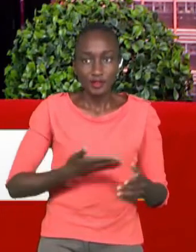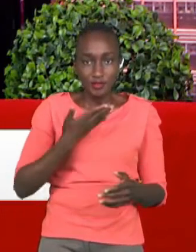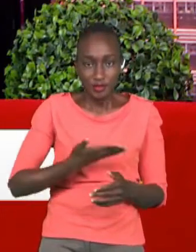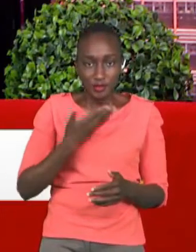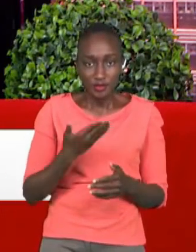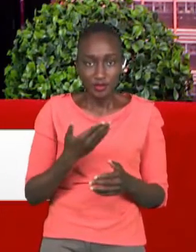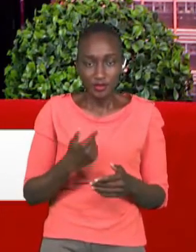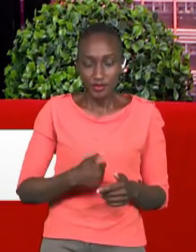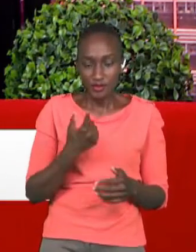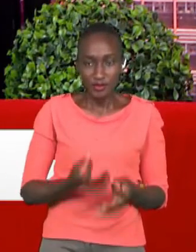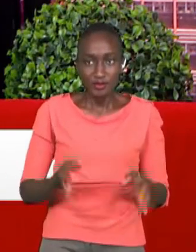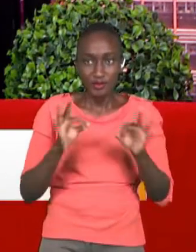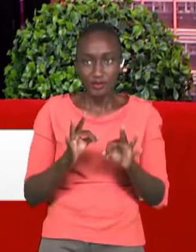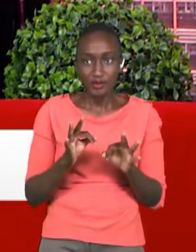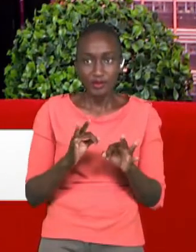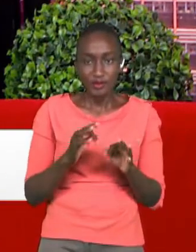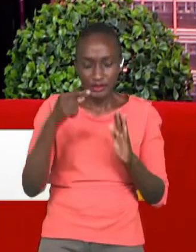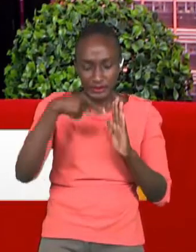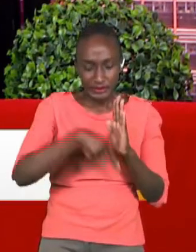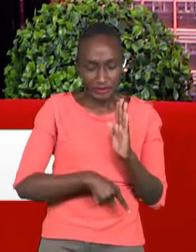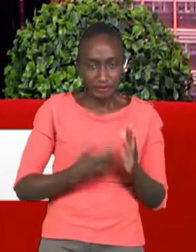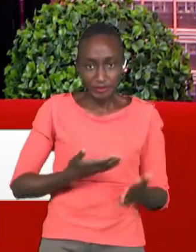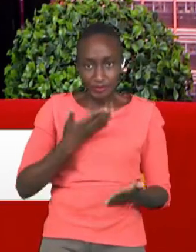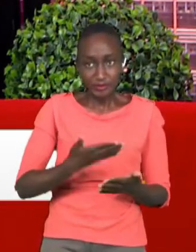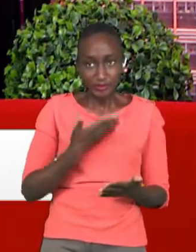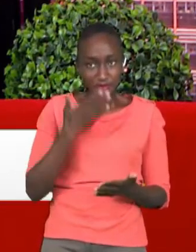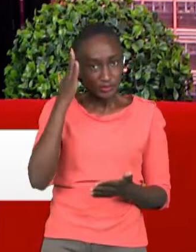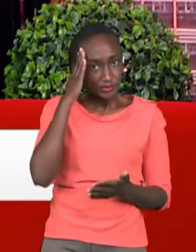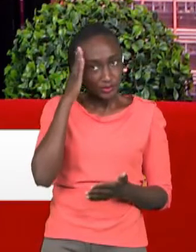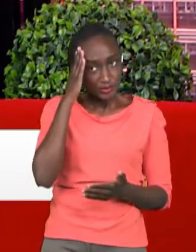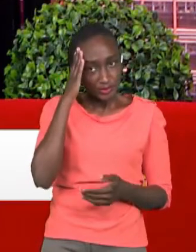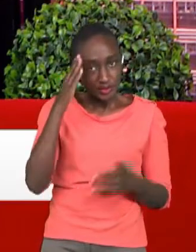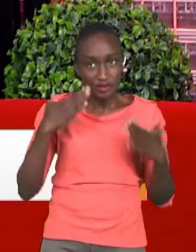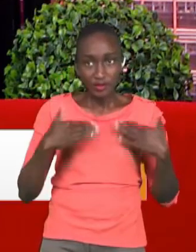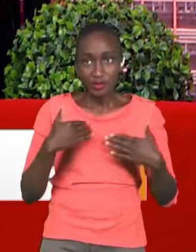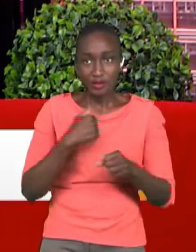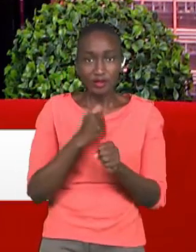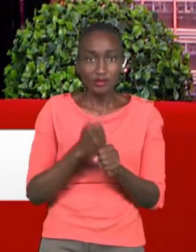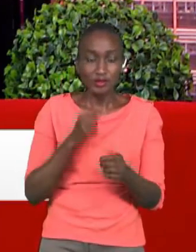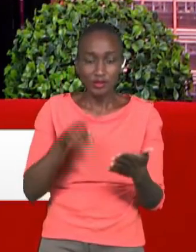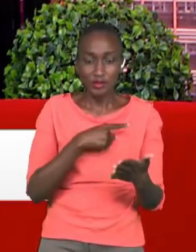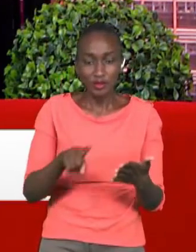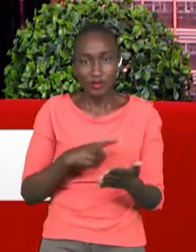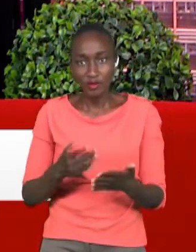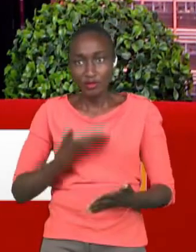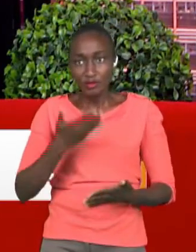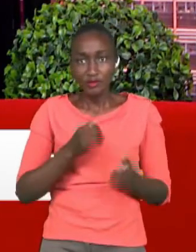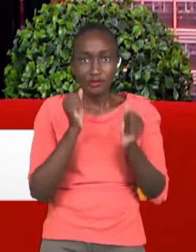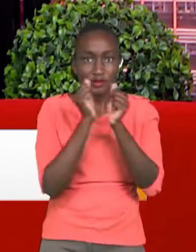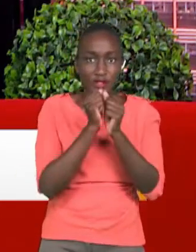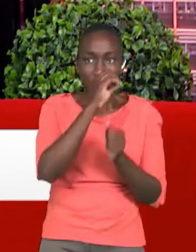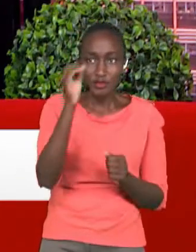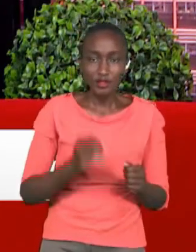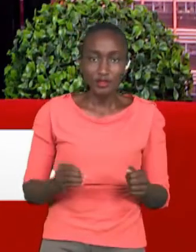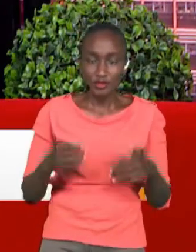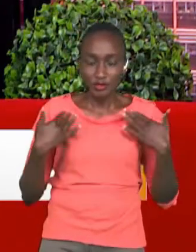free, you must do the deep breathing. Yeah. Knowingly, unknowingly, we people are doing the wrong breathing. It is only the 10% of one